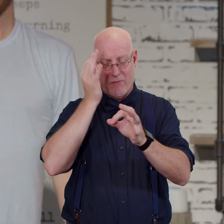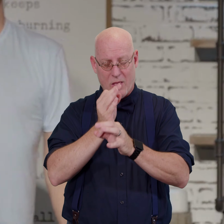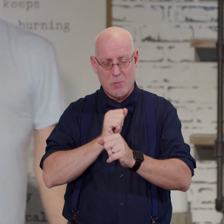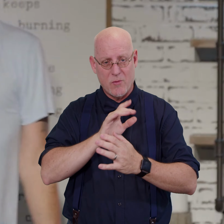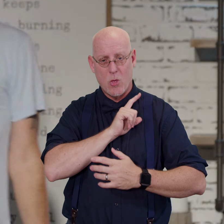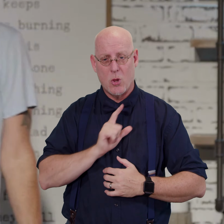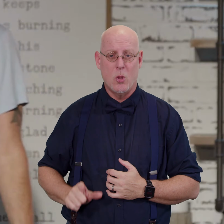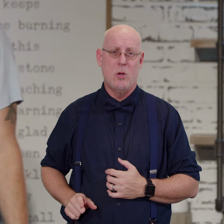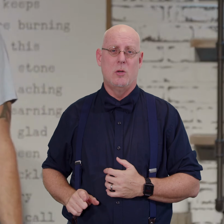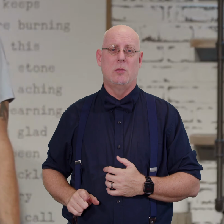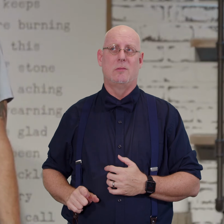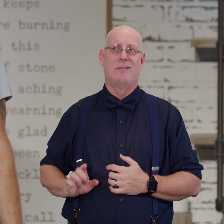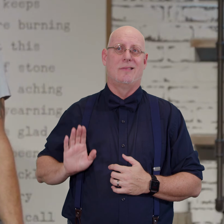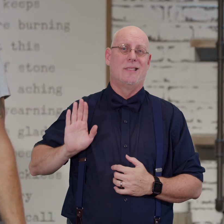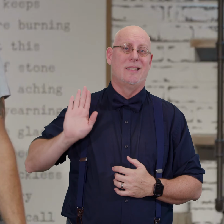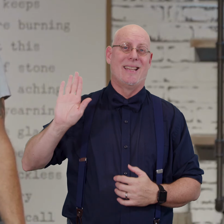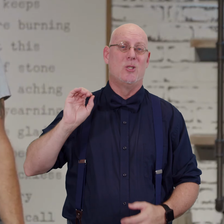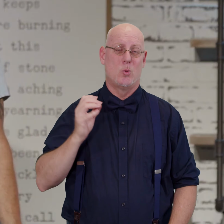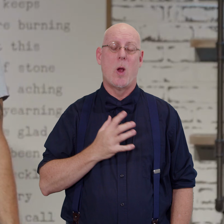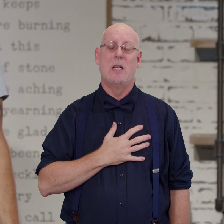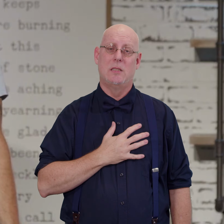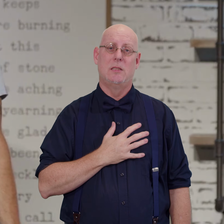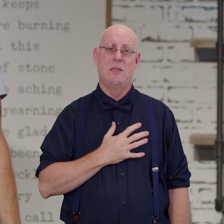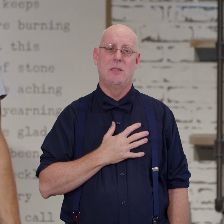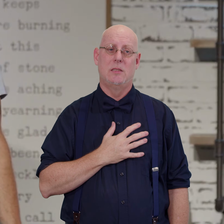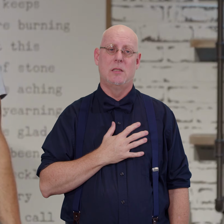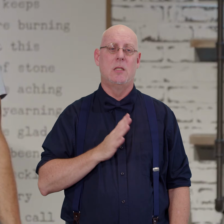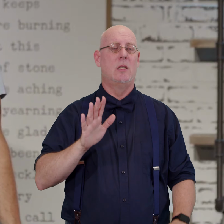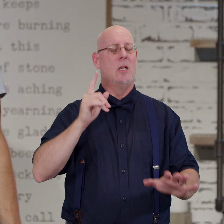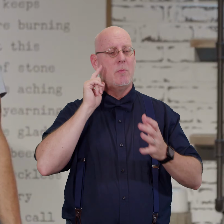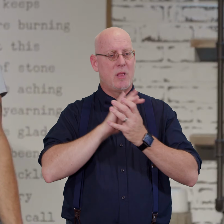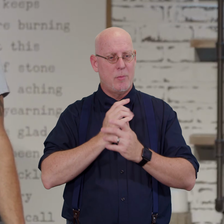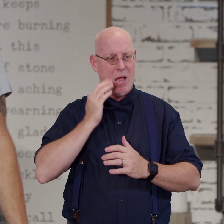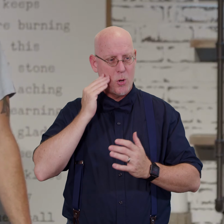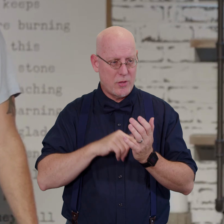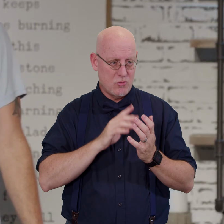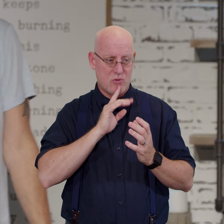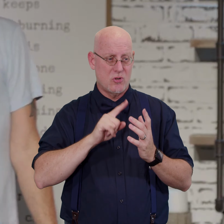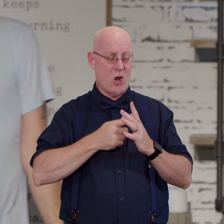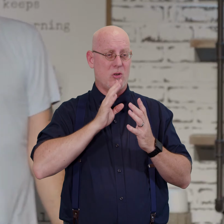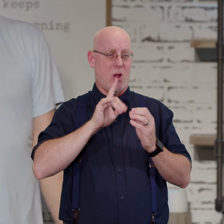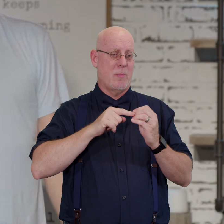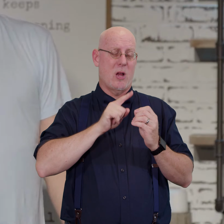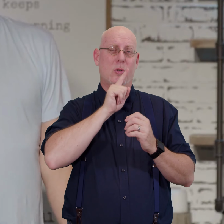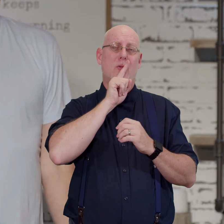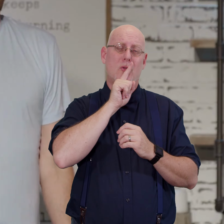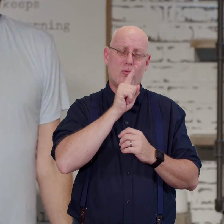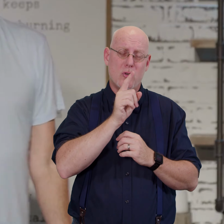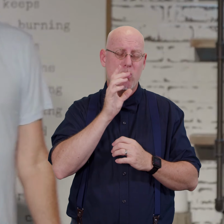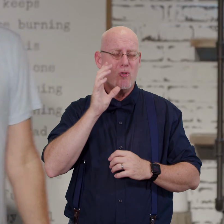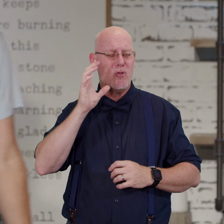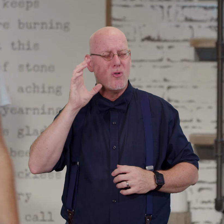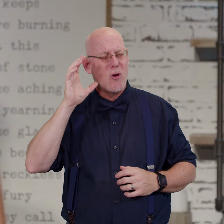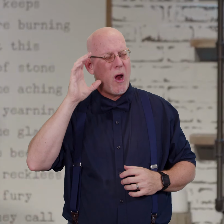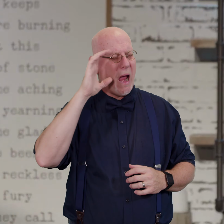Lord is his grace. And believe me, I know this, when we start talking true,